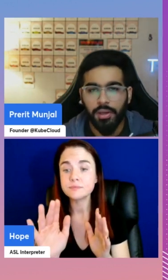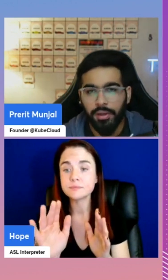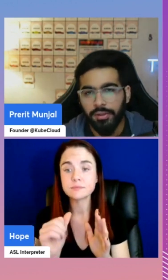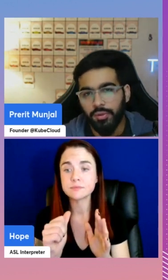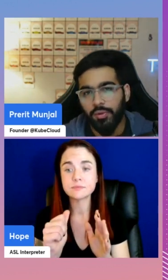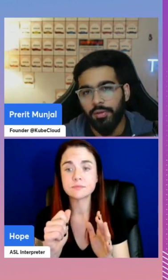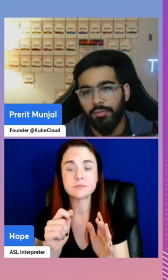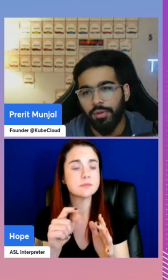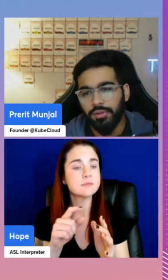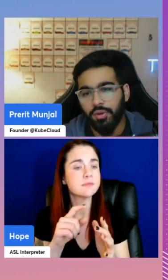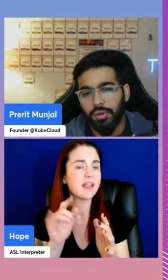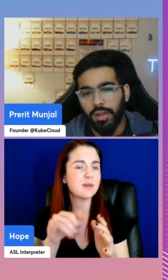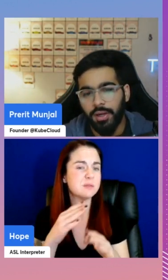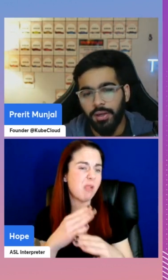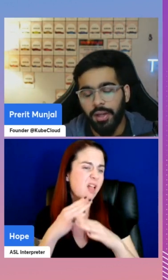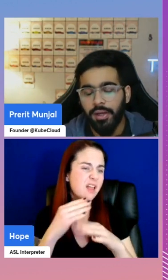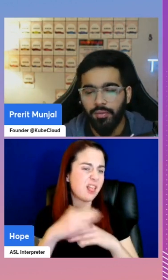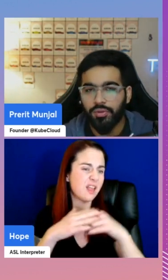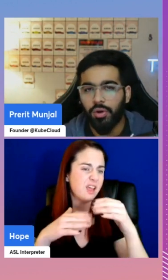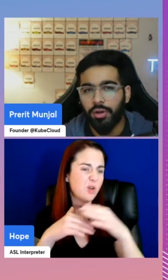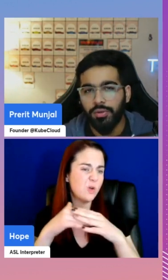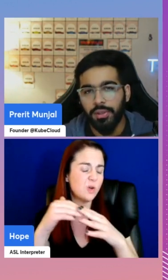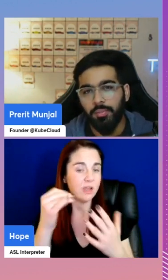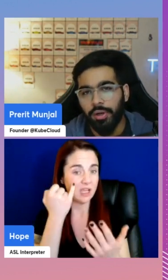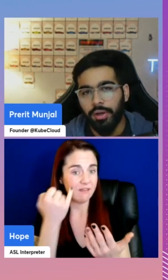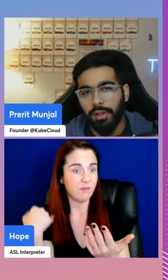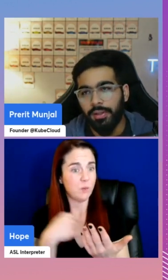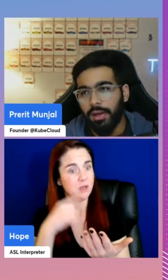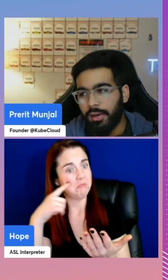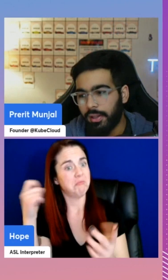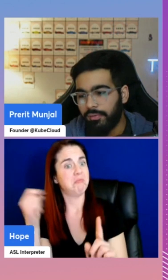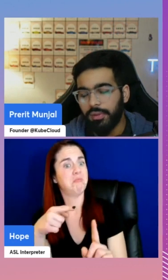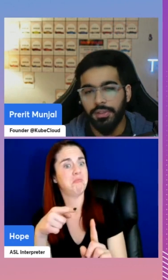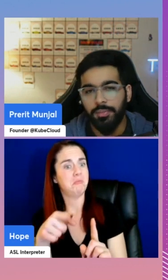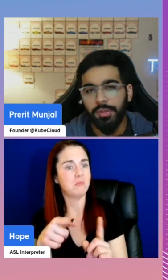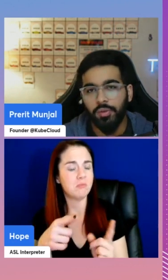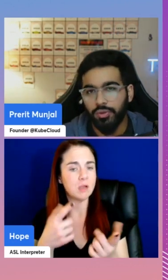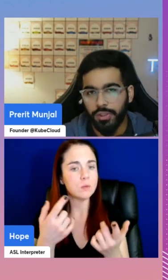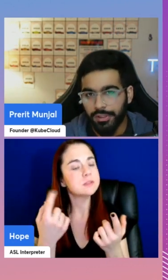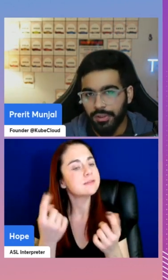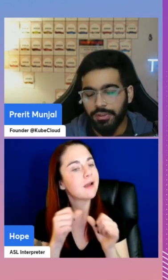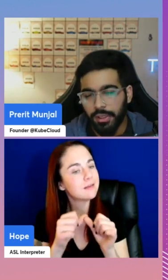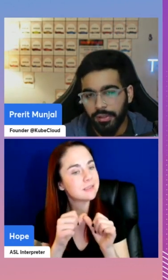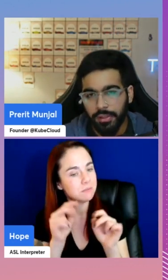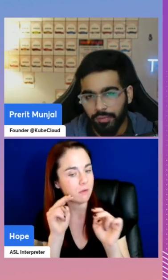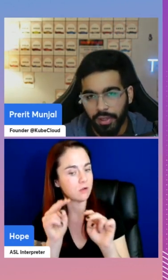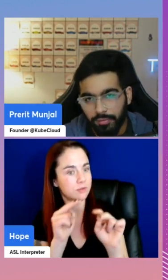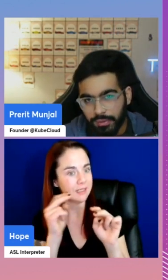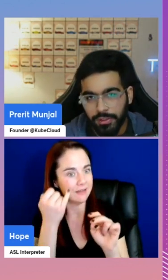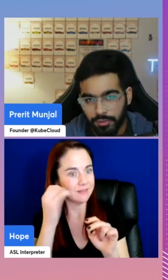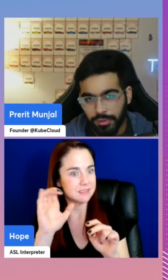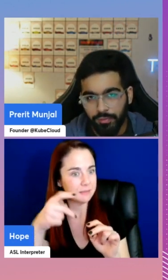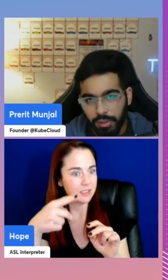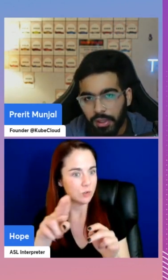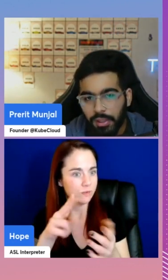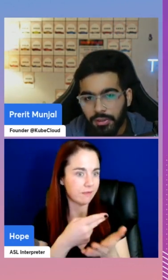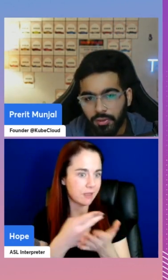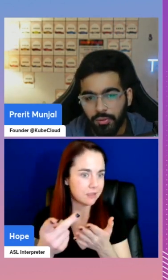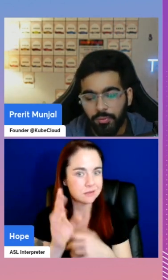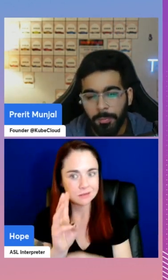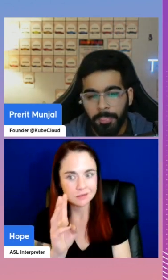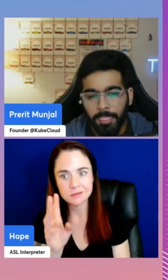was a blocking layer. So if we saw that, and it was continuously monitoring that if the CP usage is greater than 5, 6 or